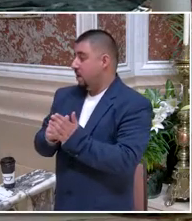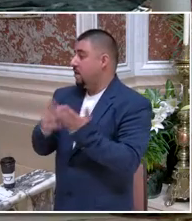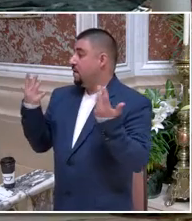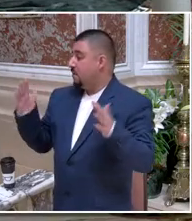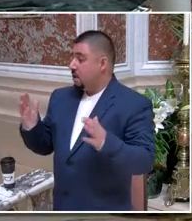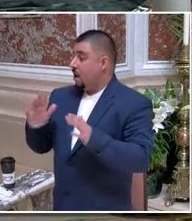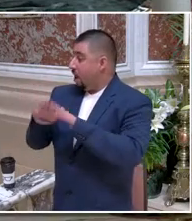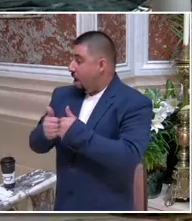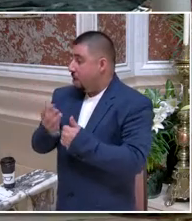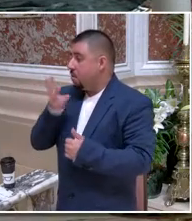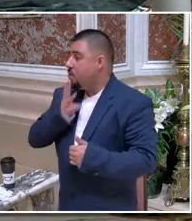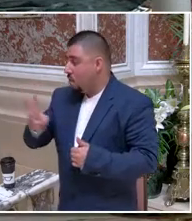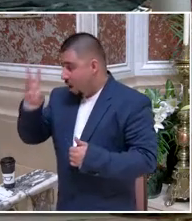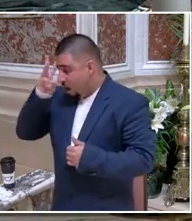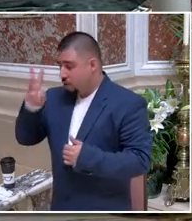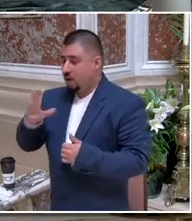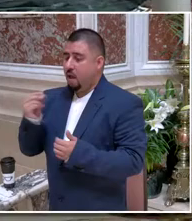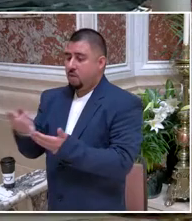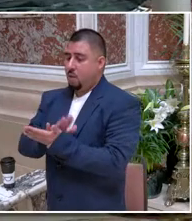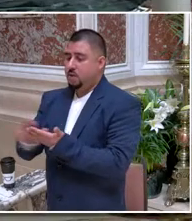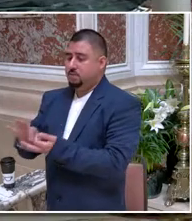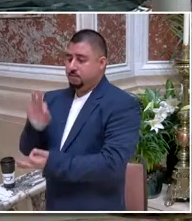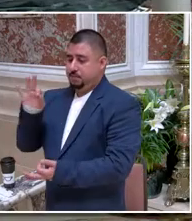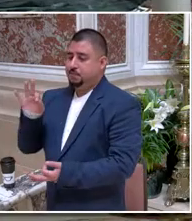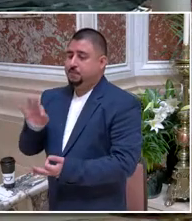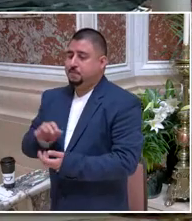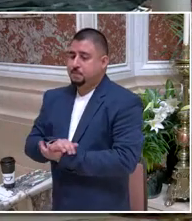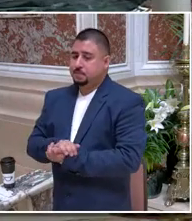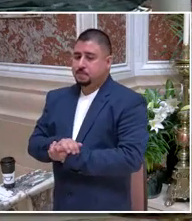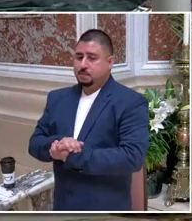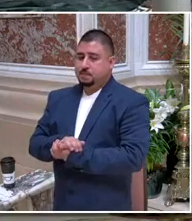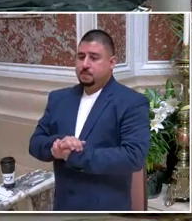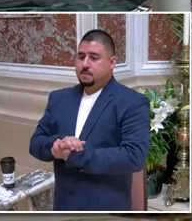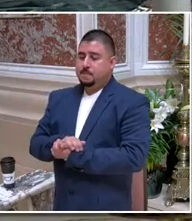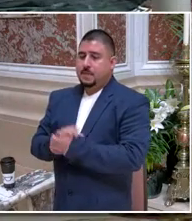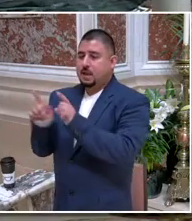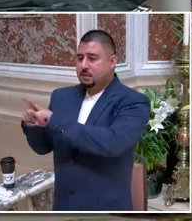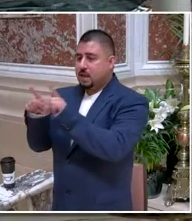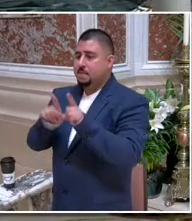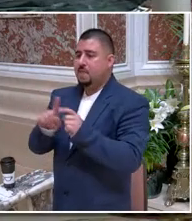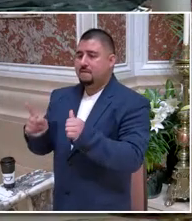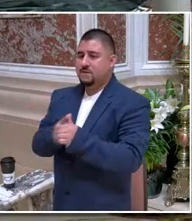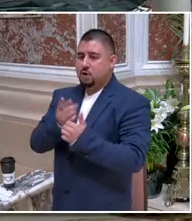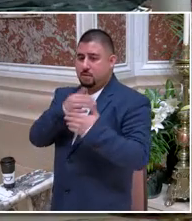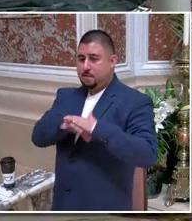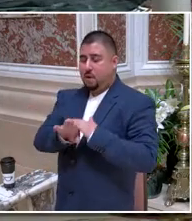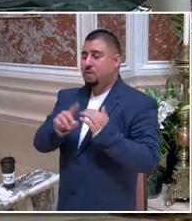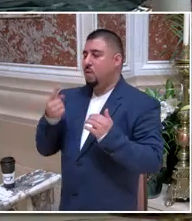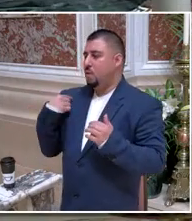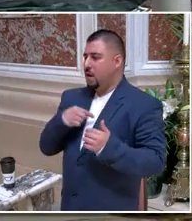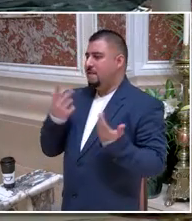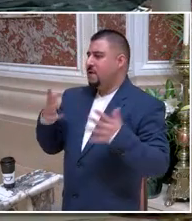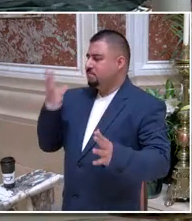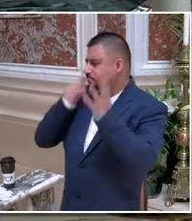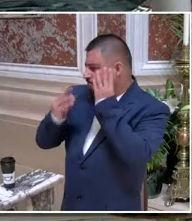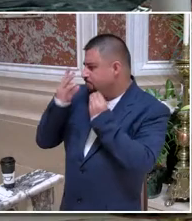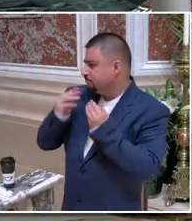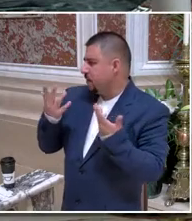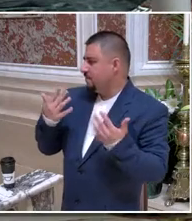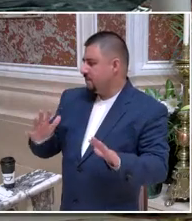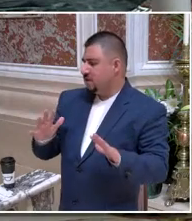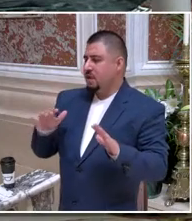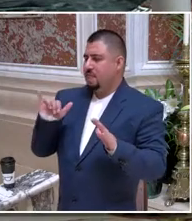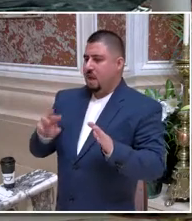through water and the Holy Spirit. Just as that first birth that we experienced